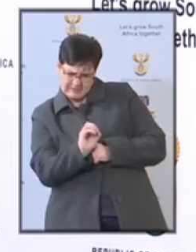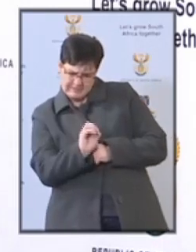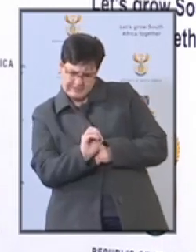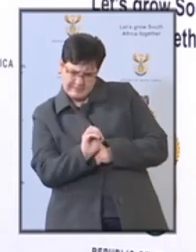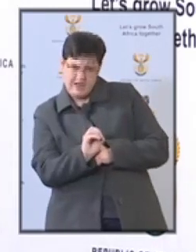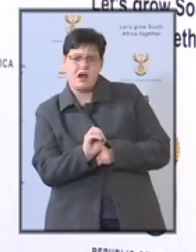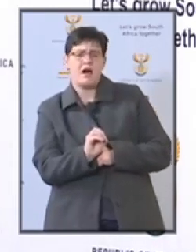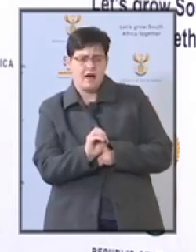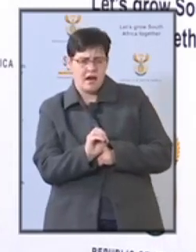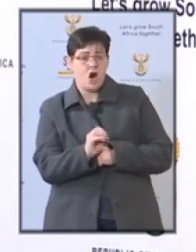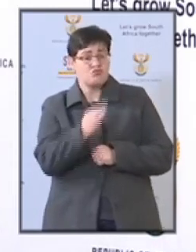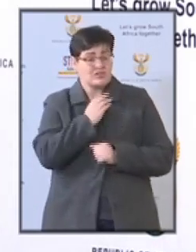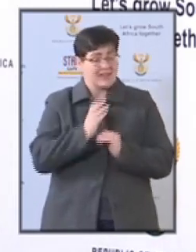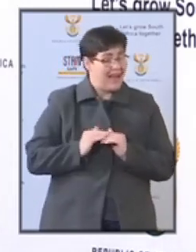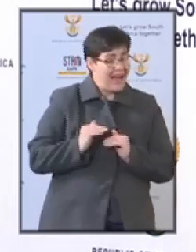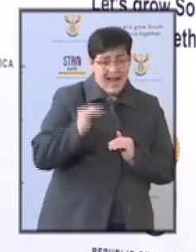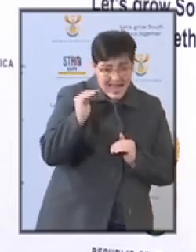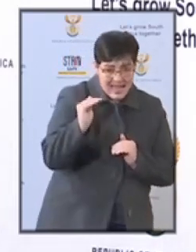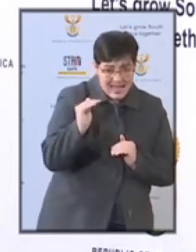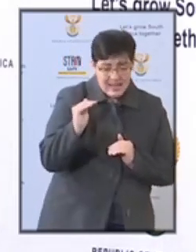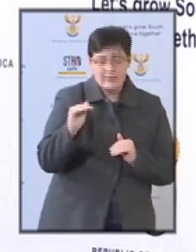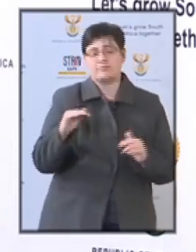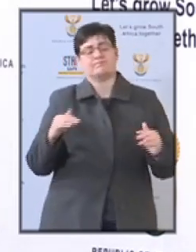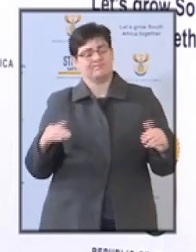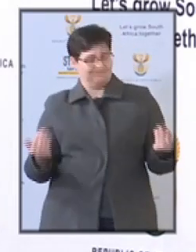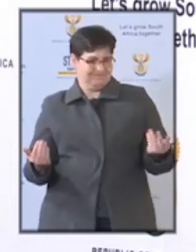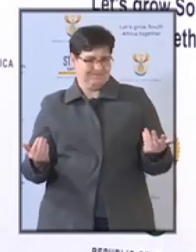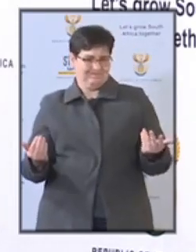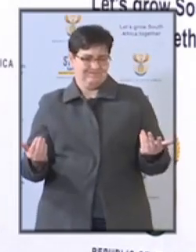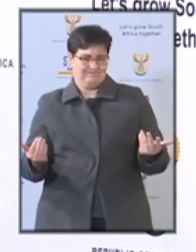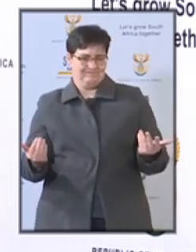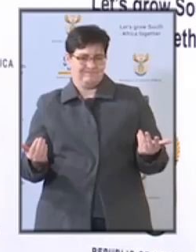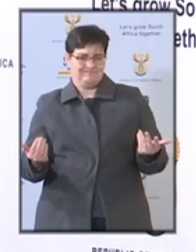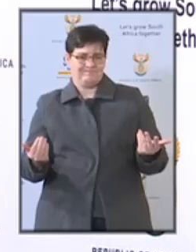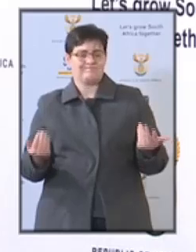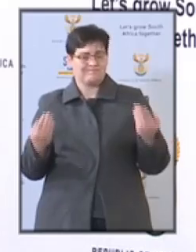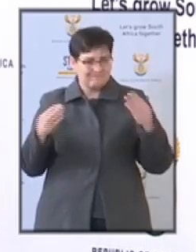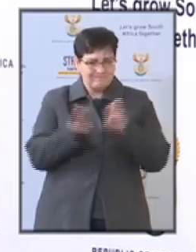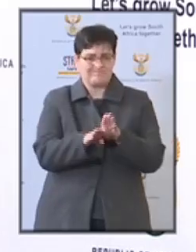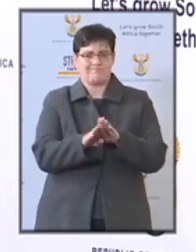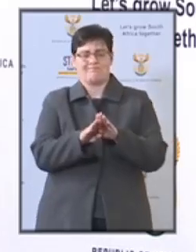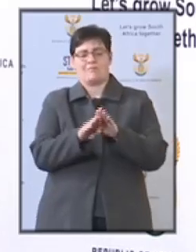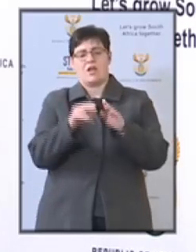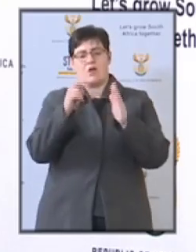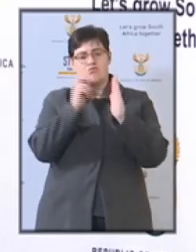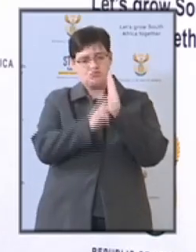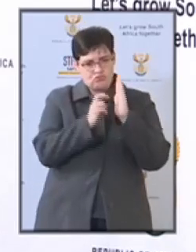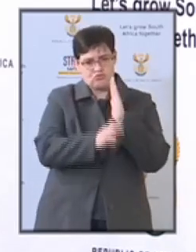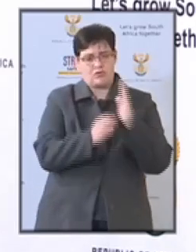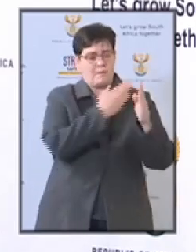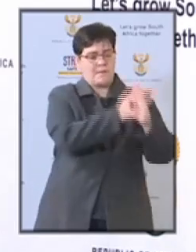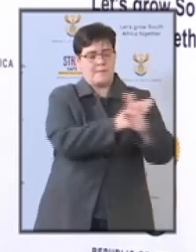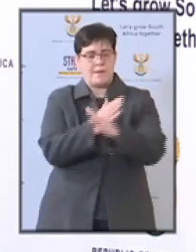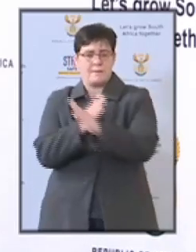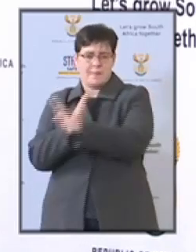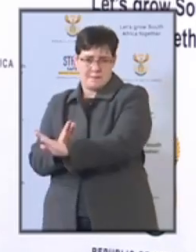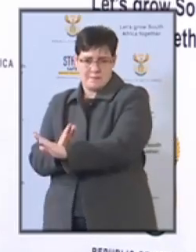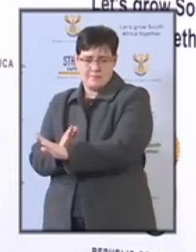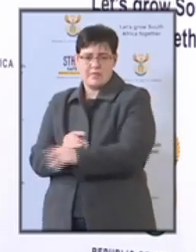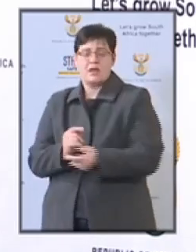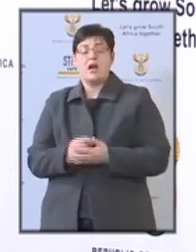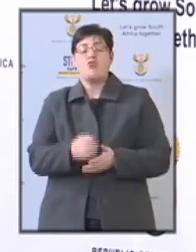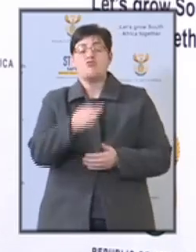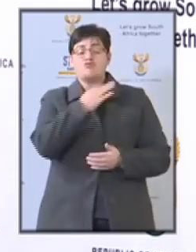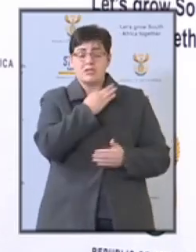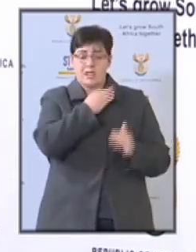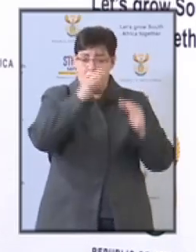whether the risk is high. When the risk is high, more restrictions are put, then assesses the risk. When